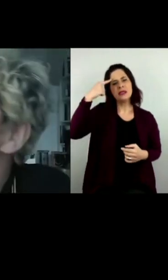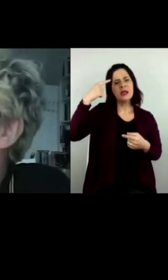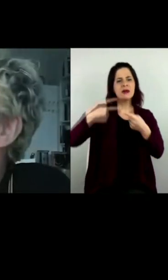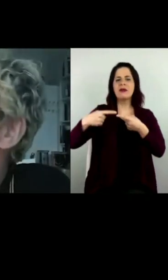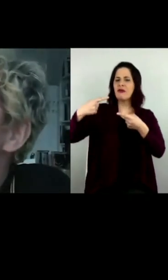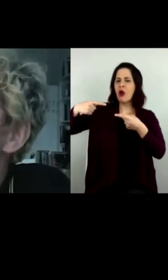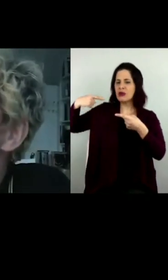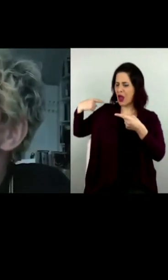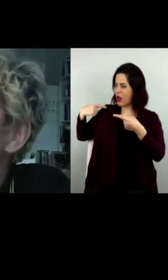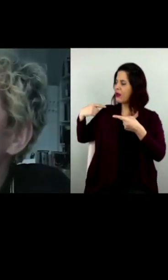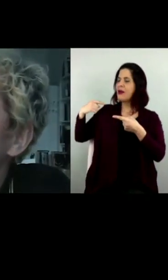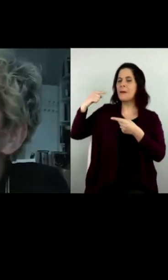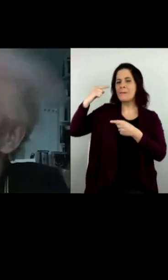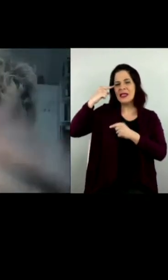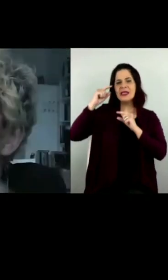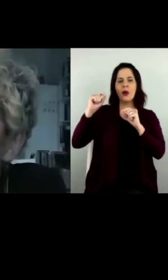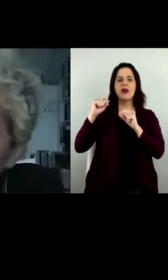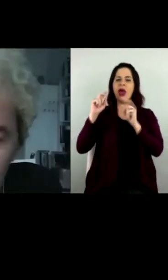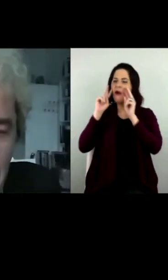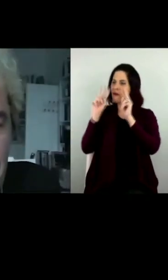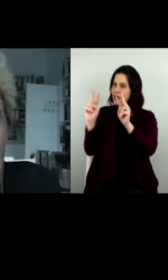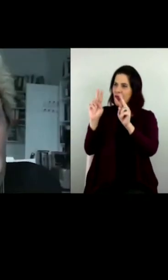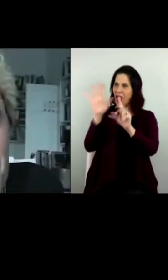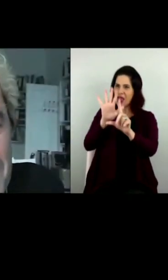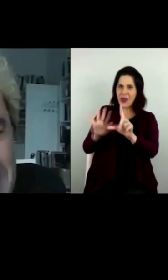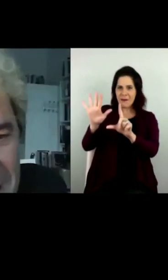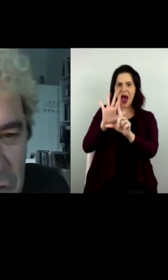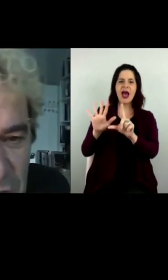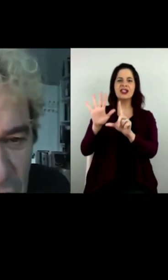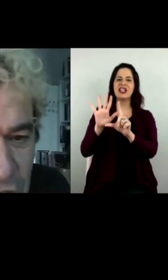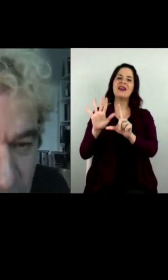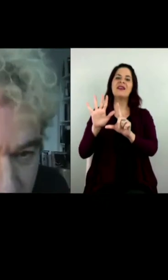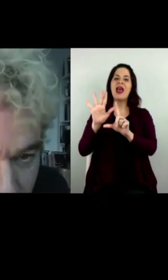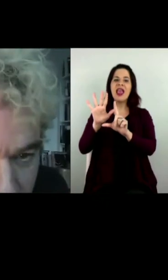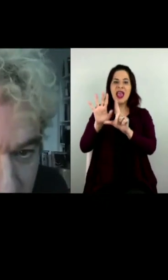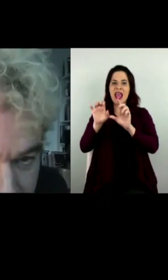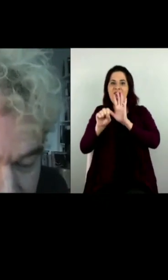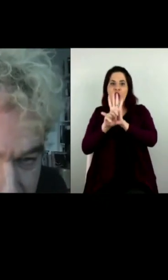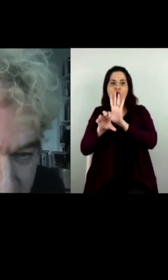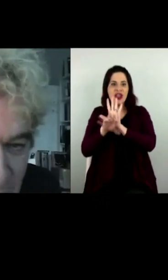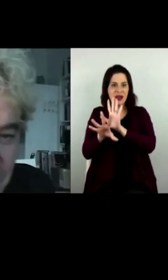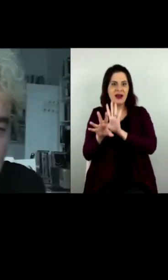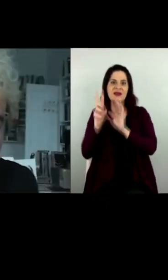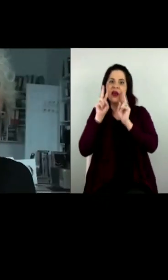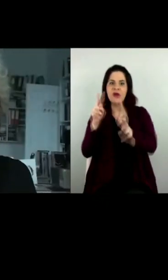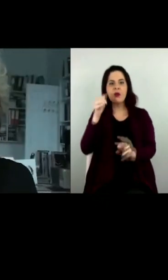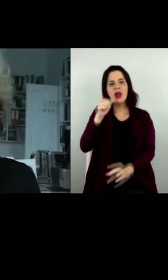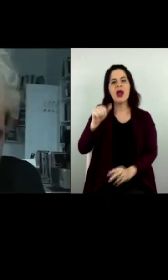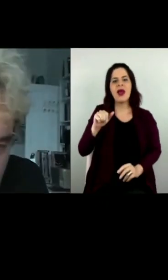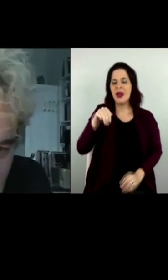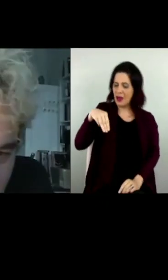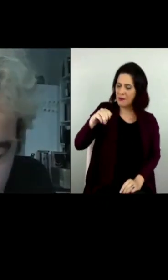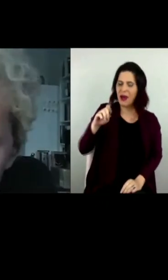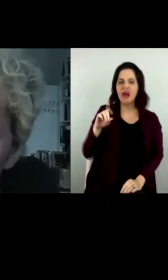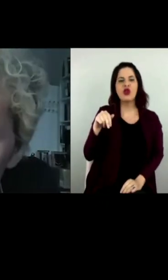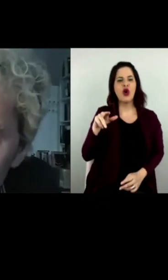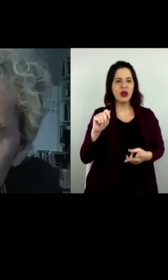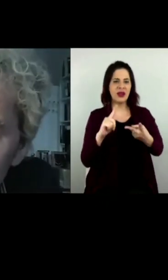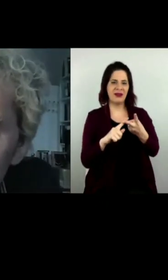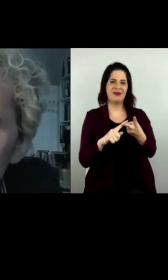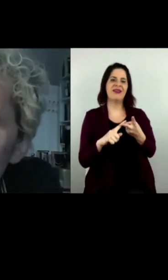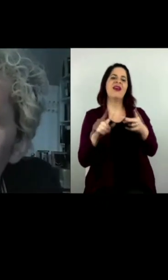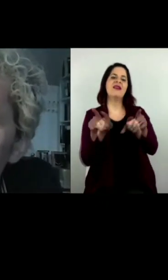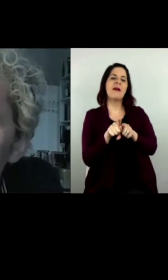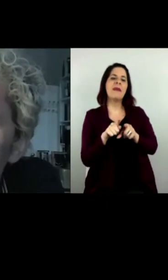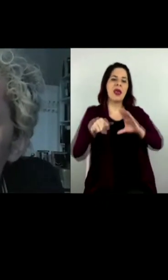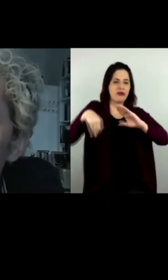looked at pictures of the Madonna and the gold background. And I texted Christopher Doyle, a great cinematographer, shot